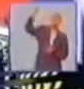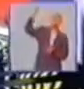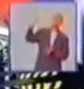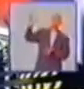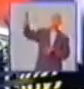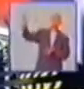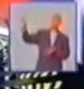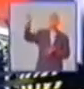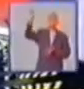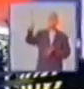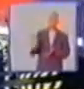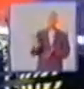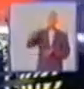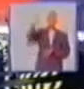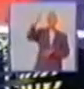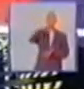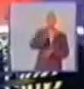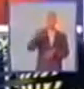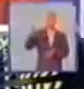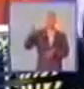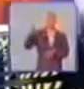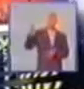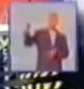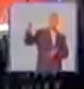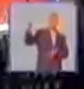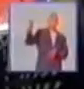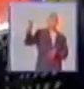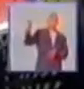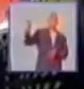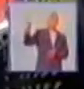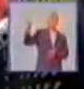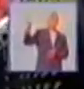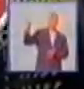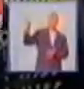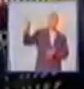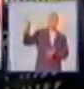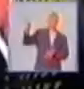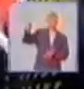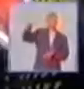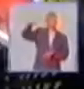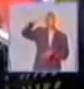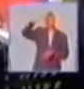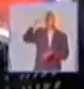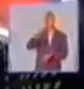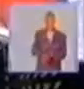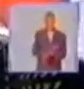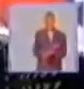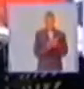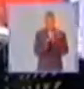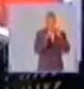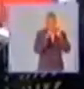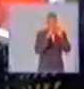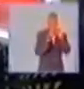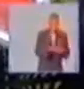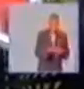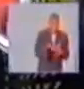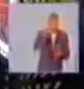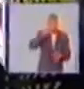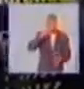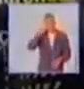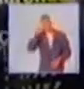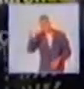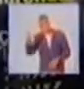and sick, is it not evil? Offer it then to your governor. Will he be pleased with you? Will he accept you favorably? Says